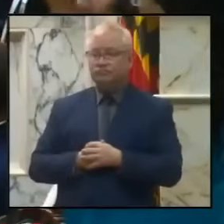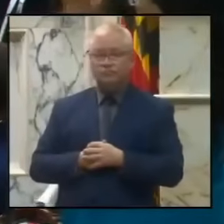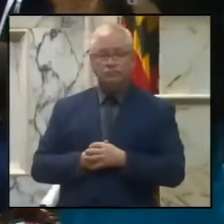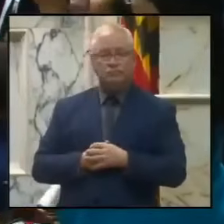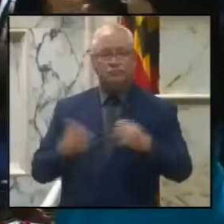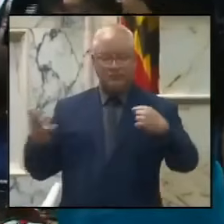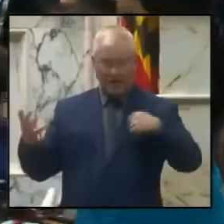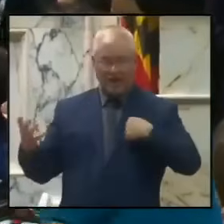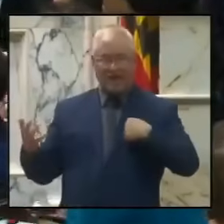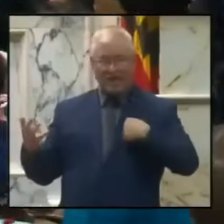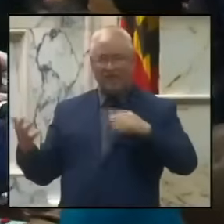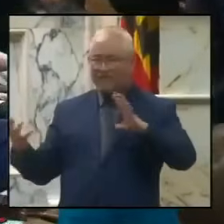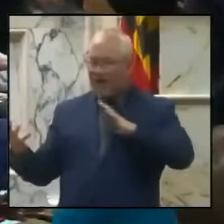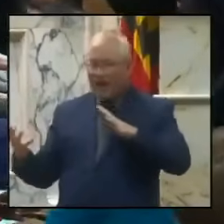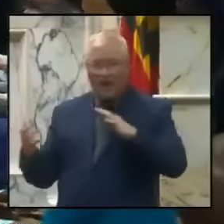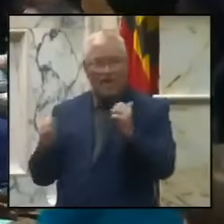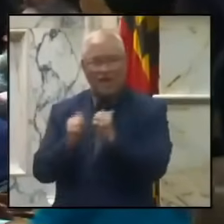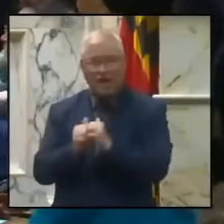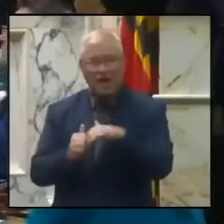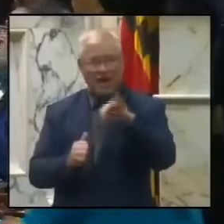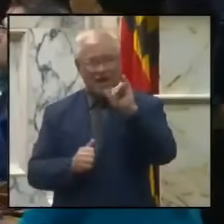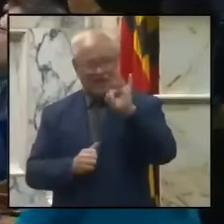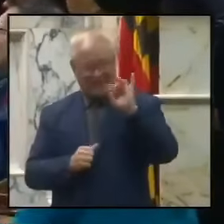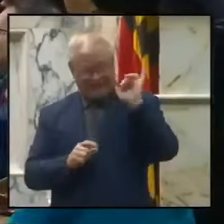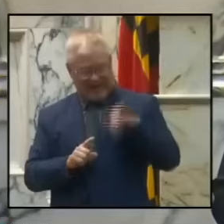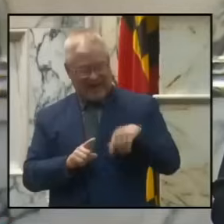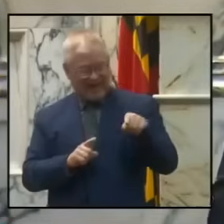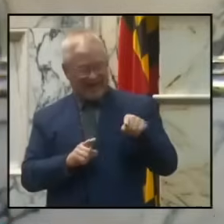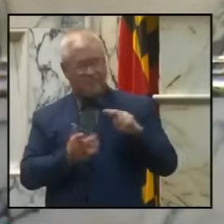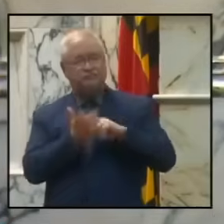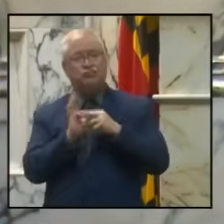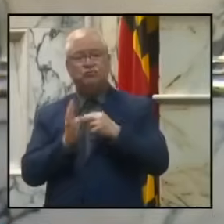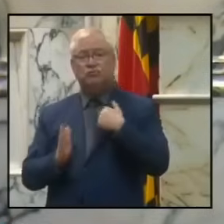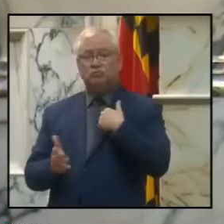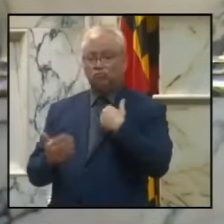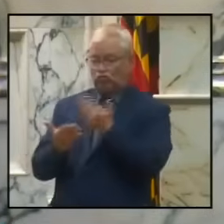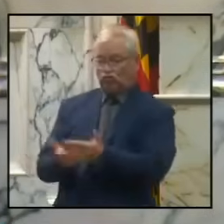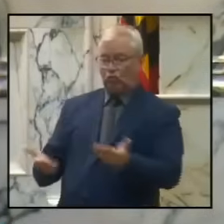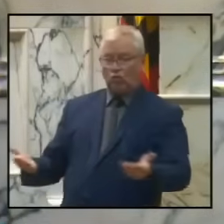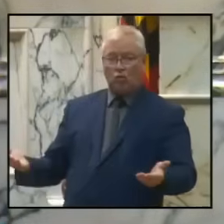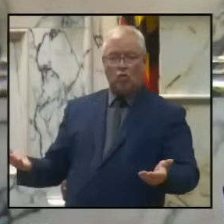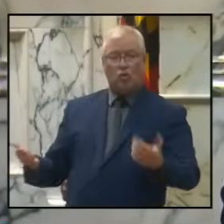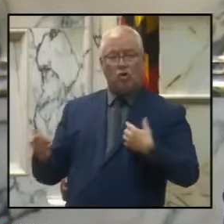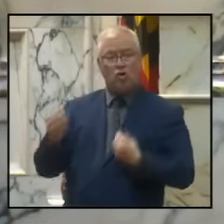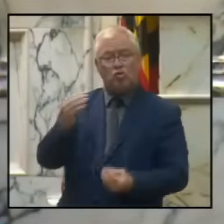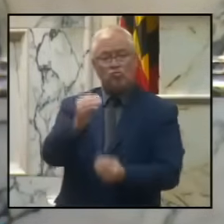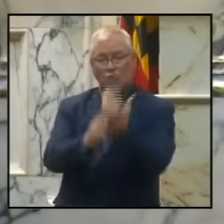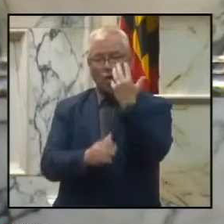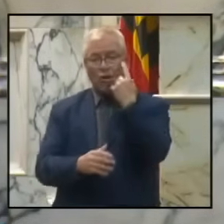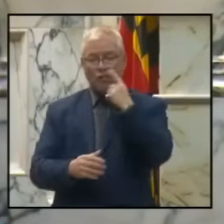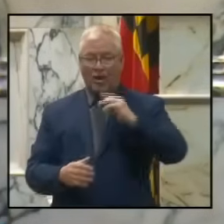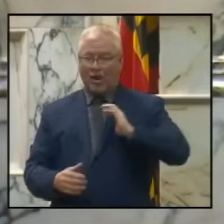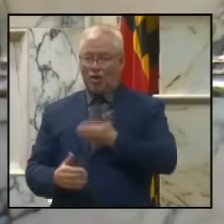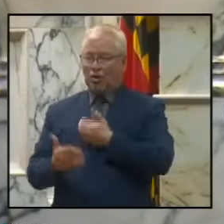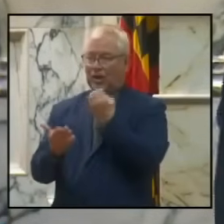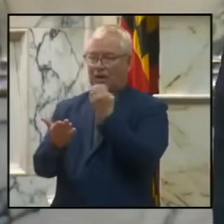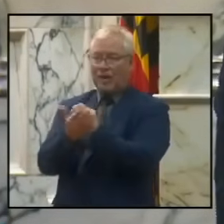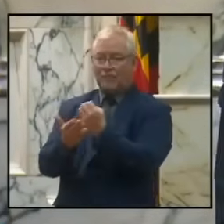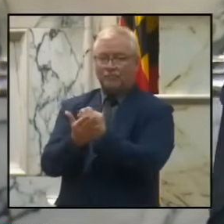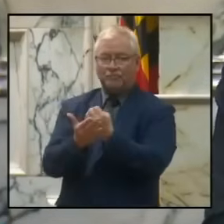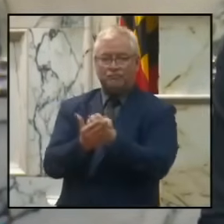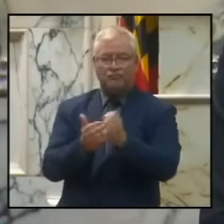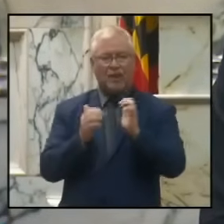I'm okay with it if it means that we can have the resources to actually grow our economy and be strategic about the way that we